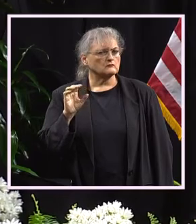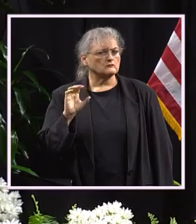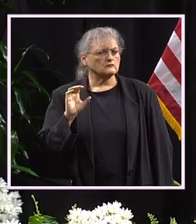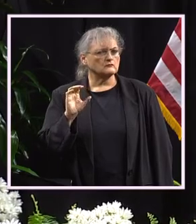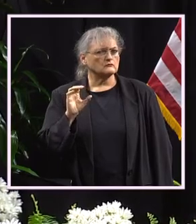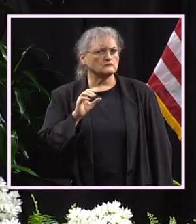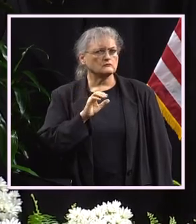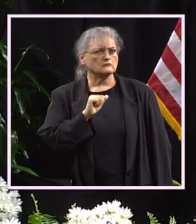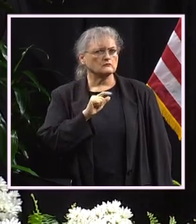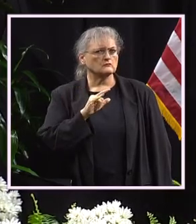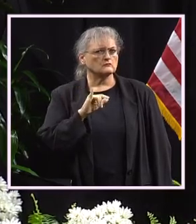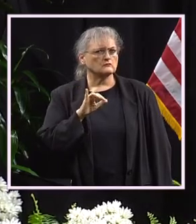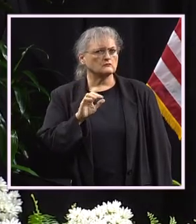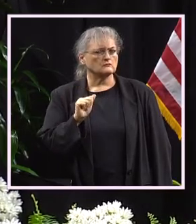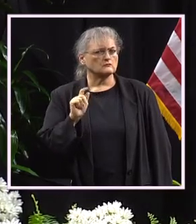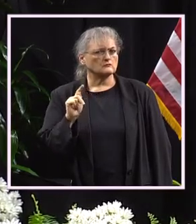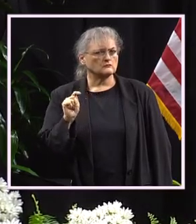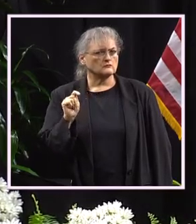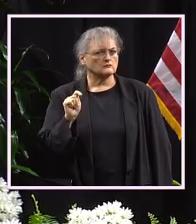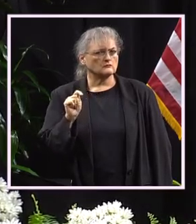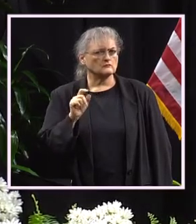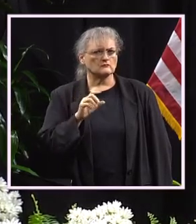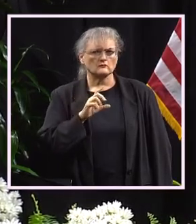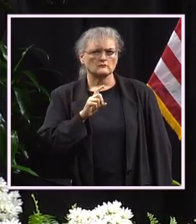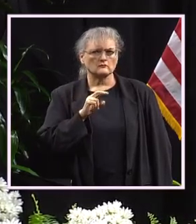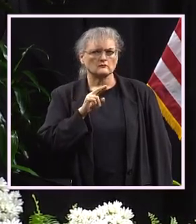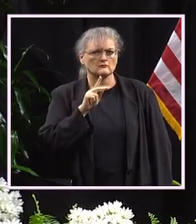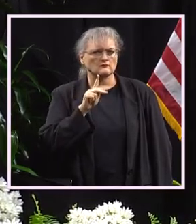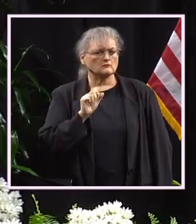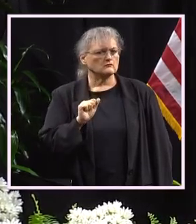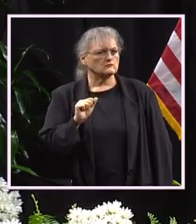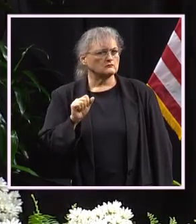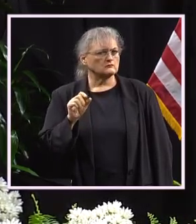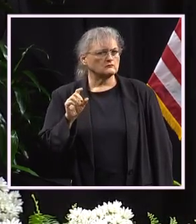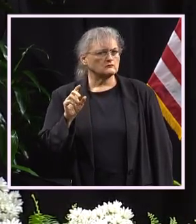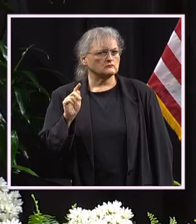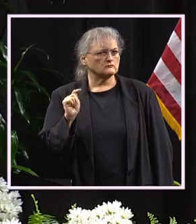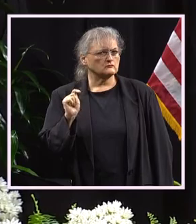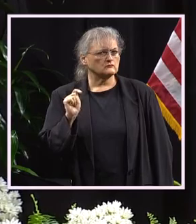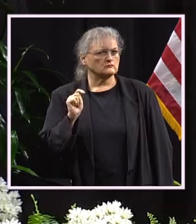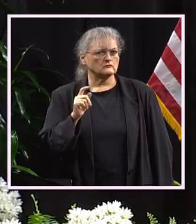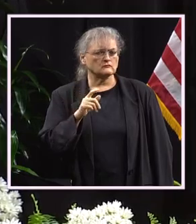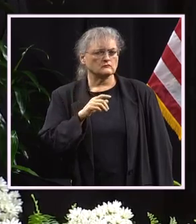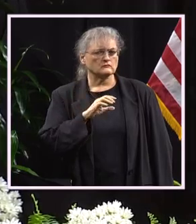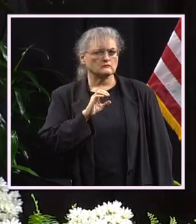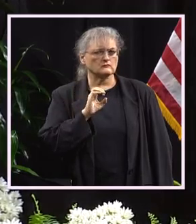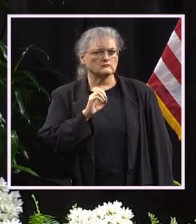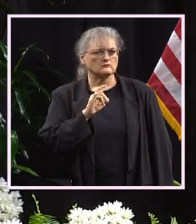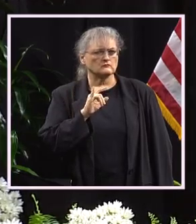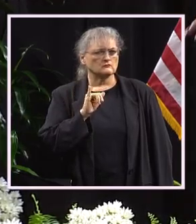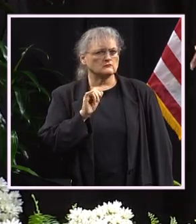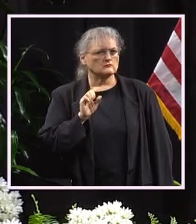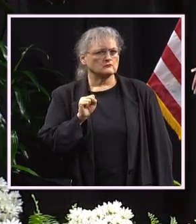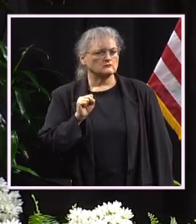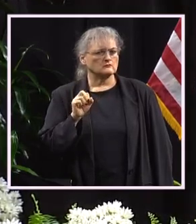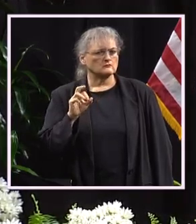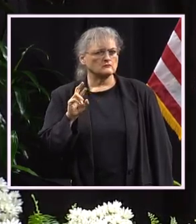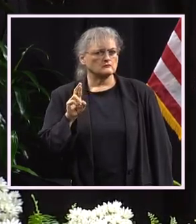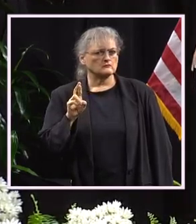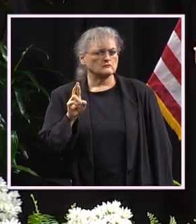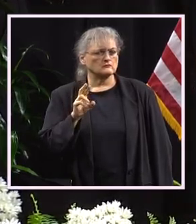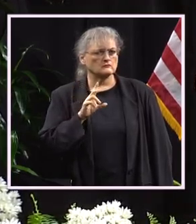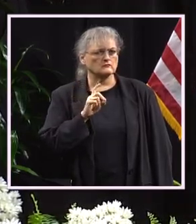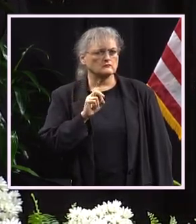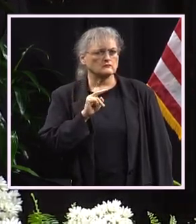Aliyah Torres Cum Laude. Luke Thomas Ulsone. Felicity Candace Ruiz. Daniela